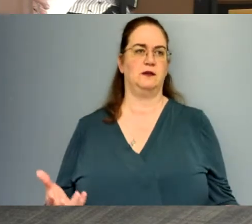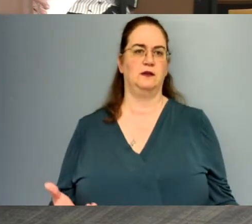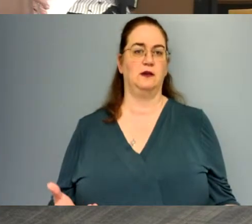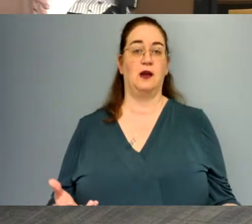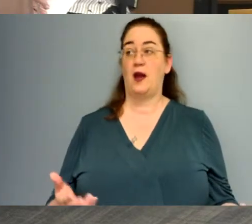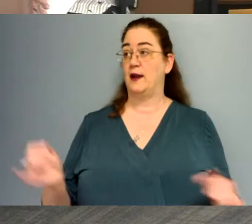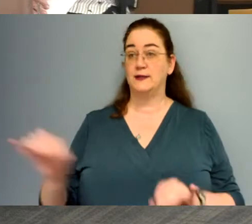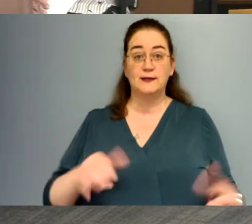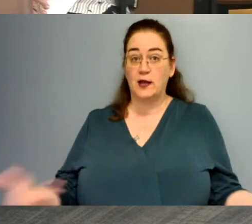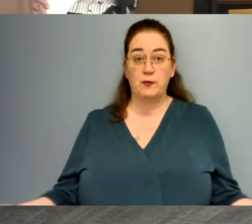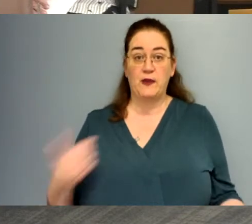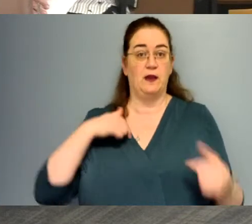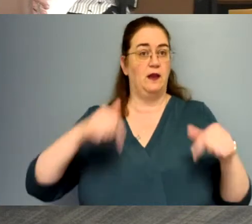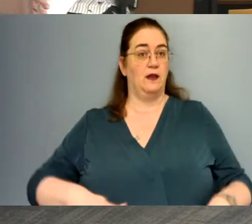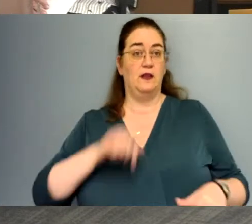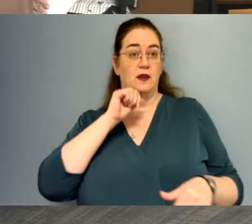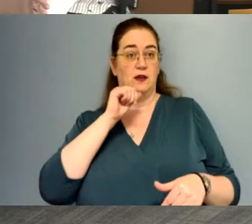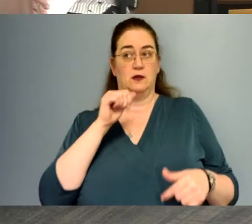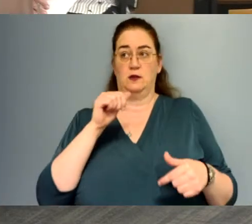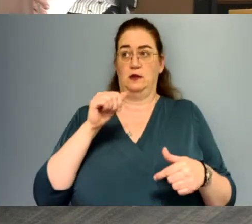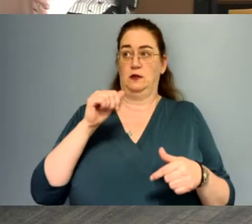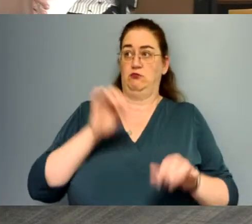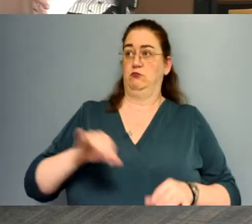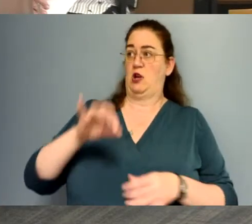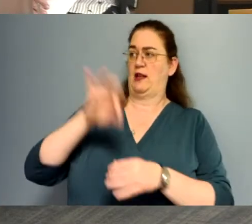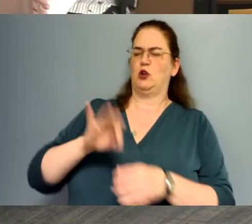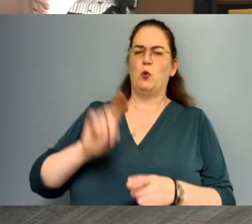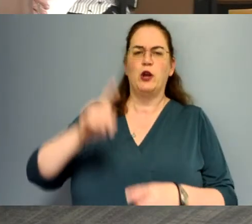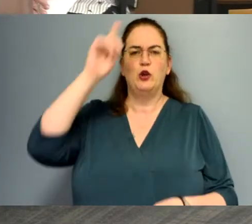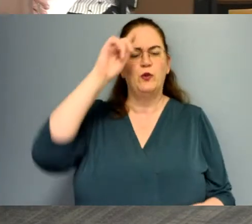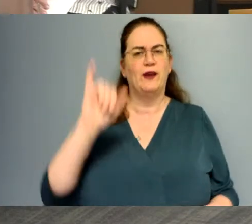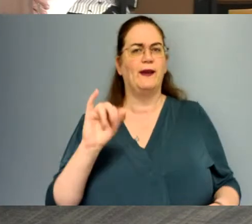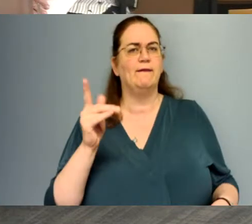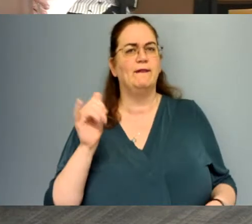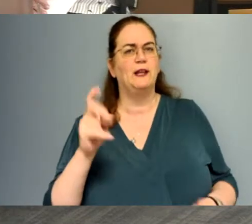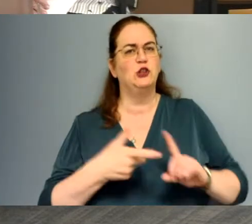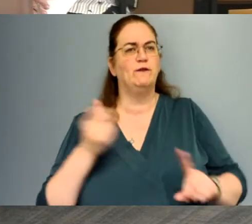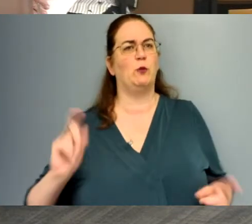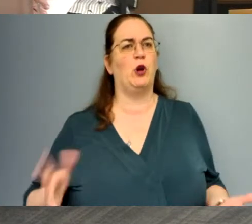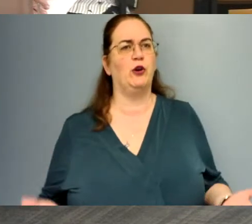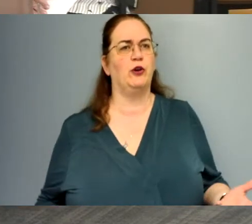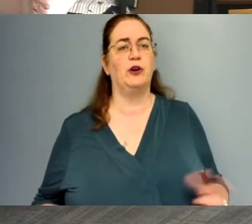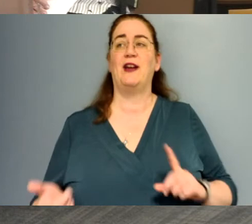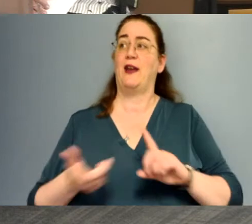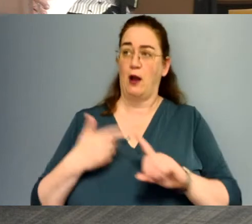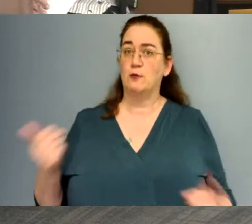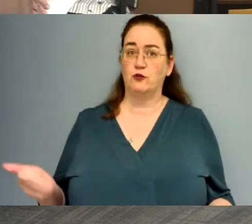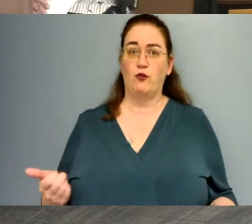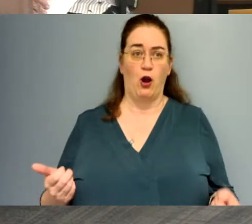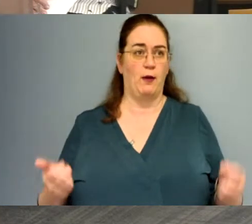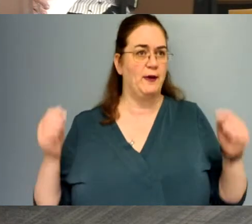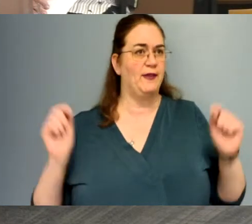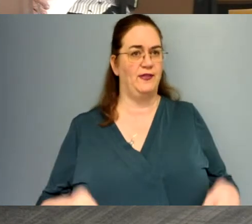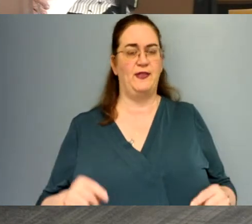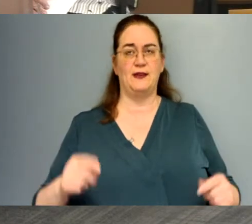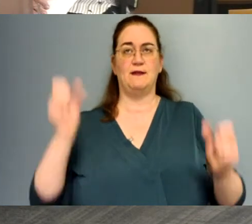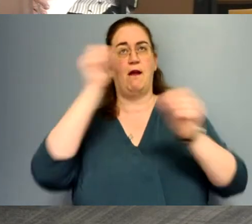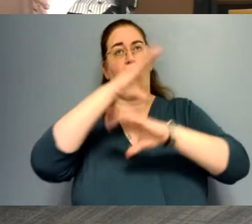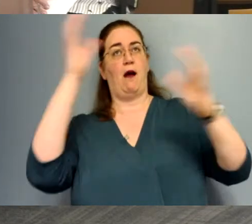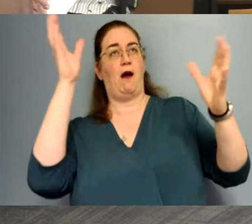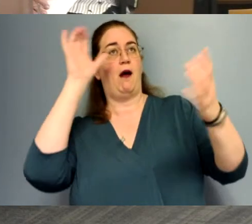it's the same thing as these stolen elections. Where do you think inflation comes from? It comes from this